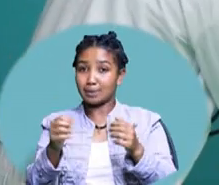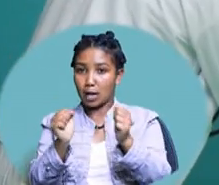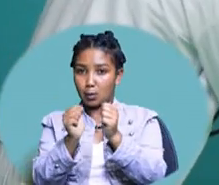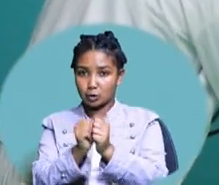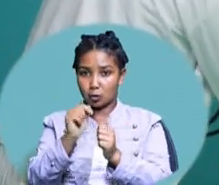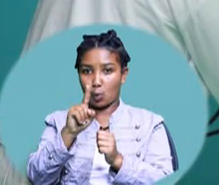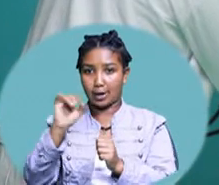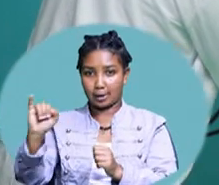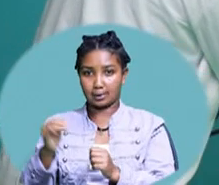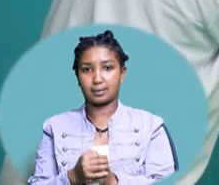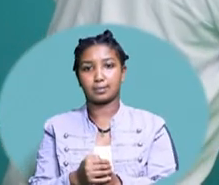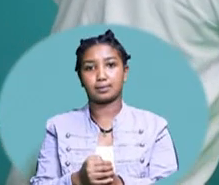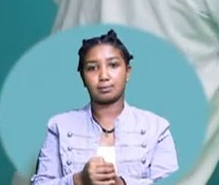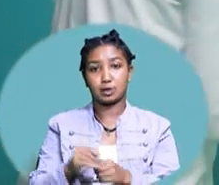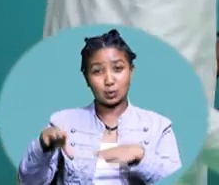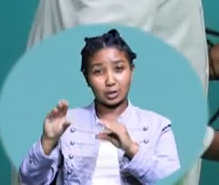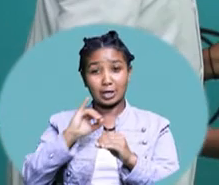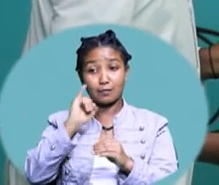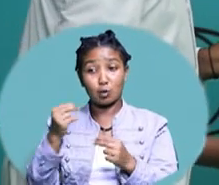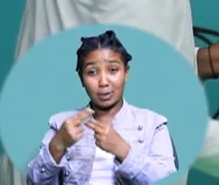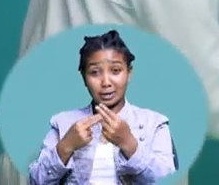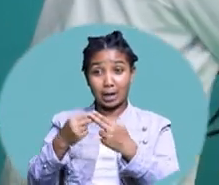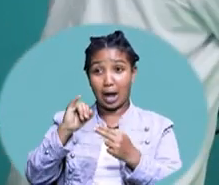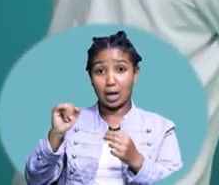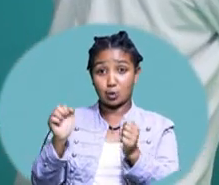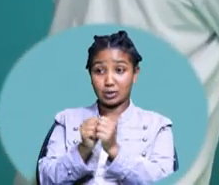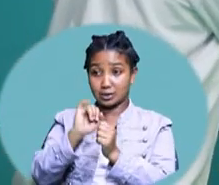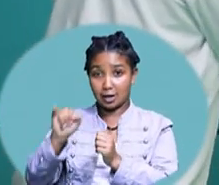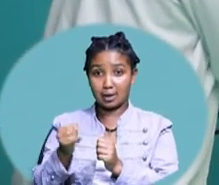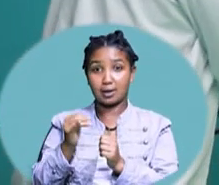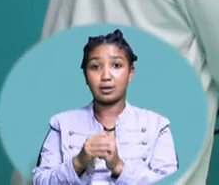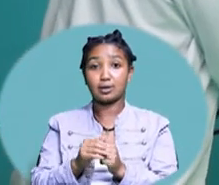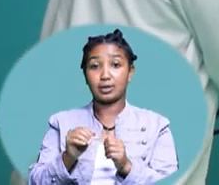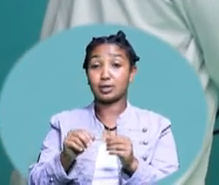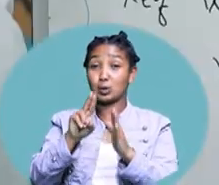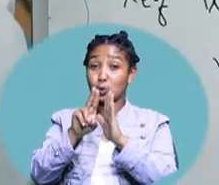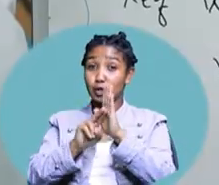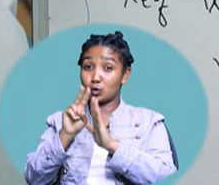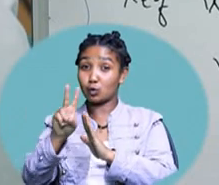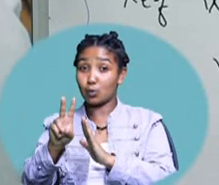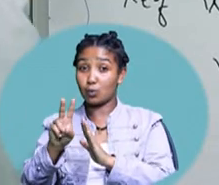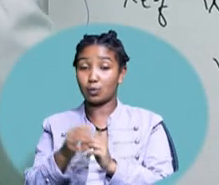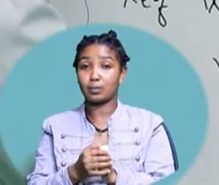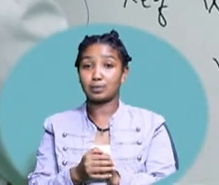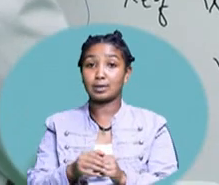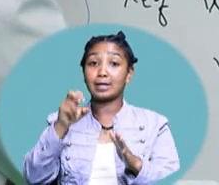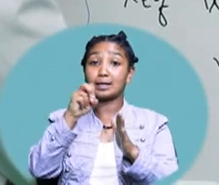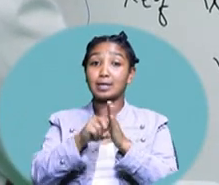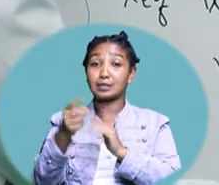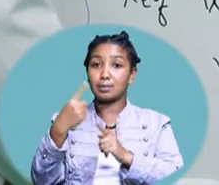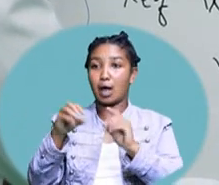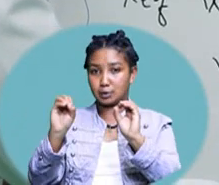multiply this, 2 can be multiplied with 1i. Students, if you multiply I with